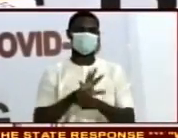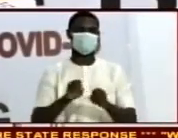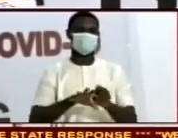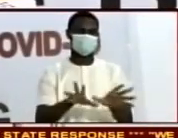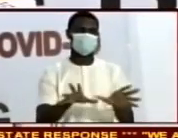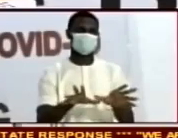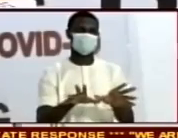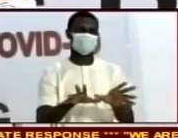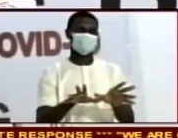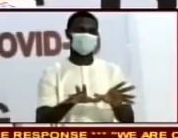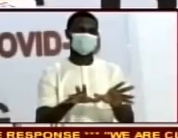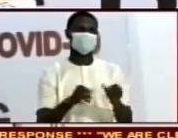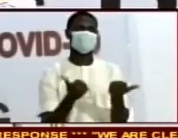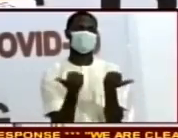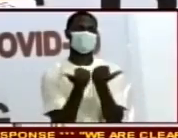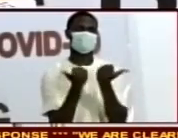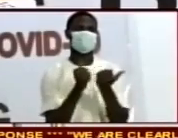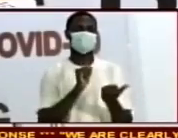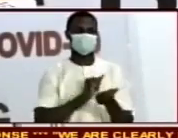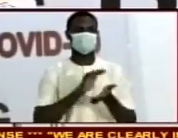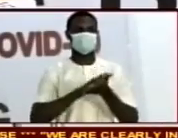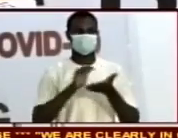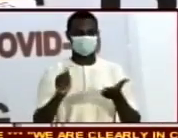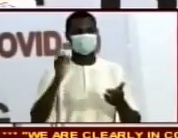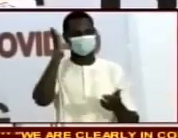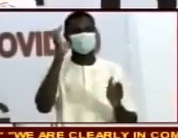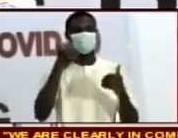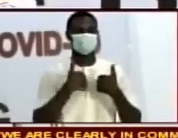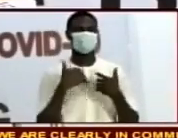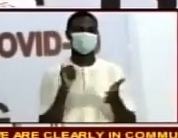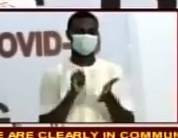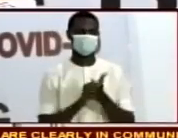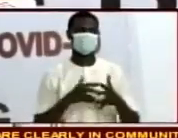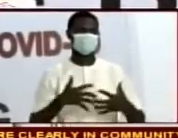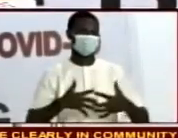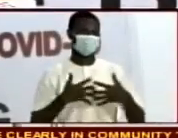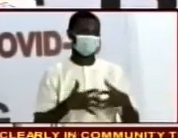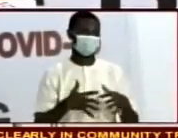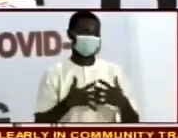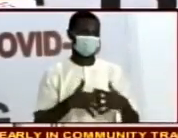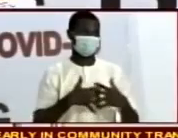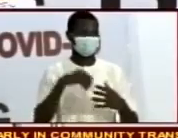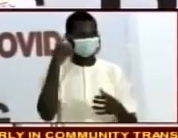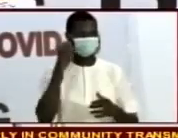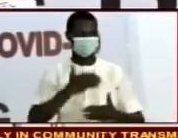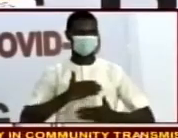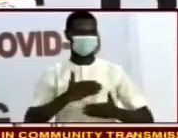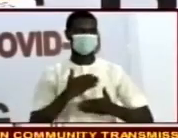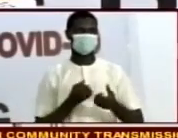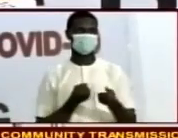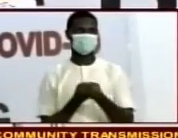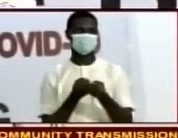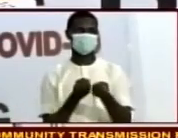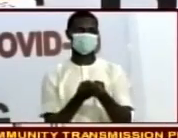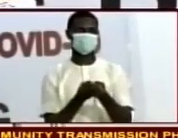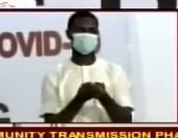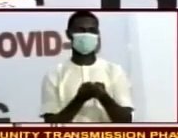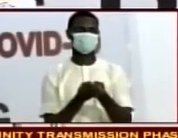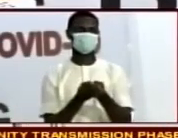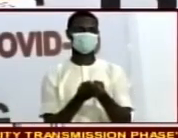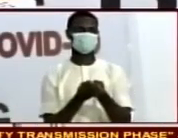be ventilators also. So it's a question of fitting them to our, particularly